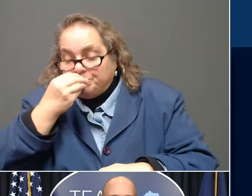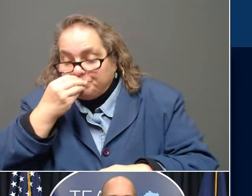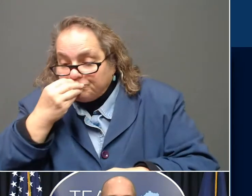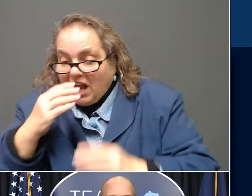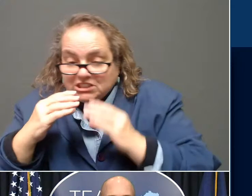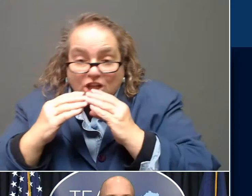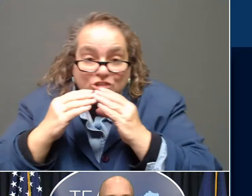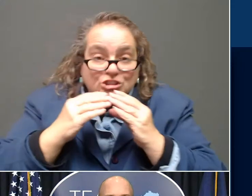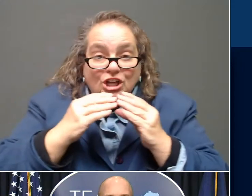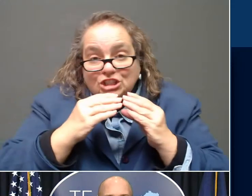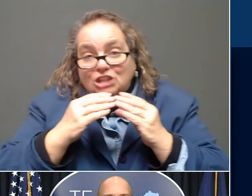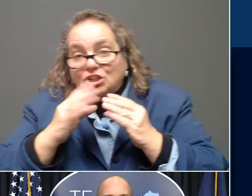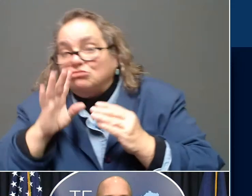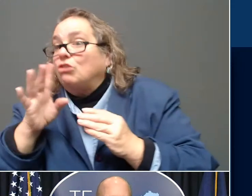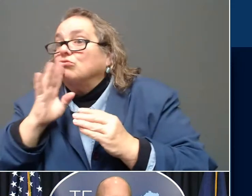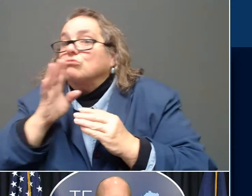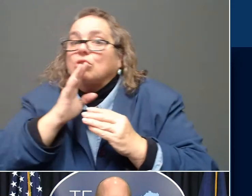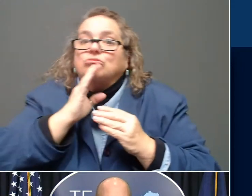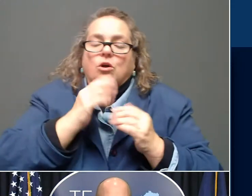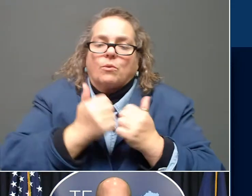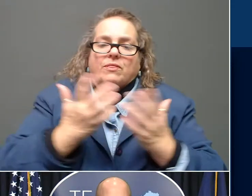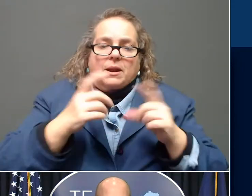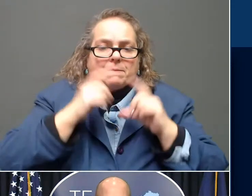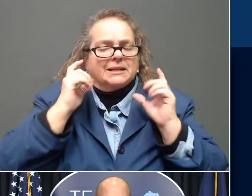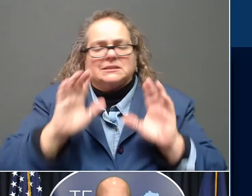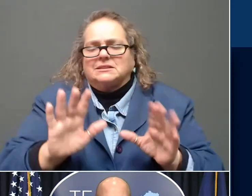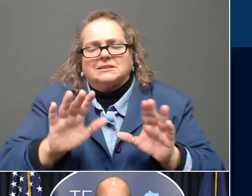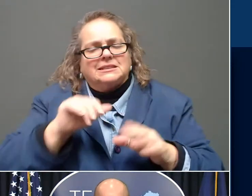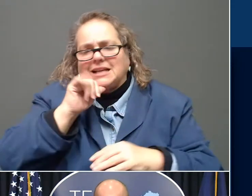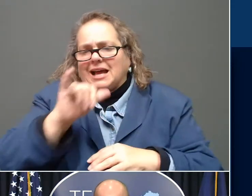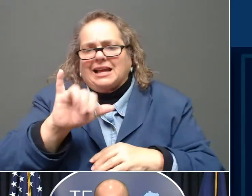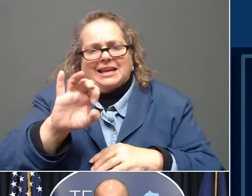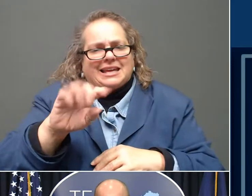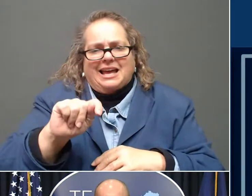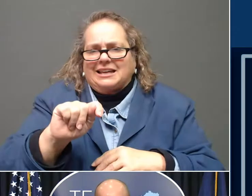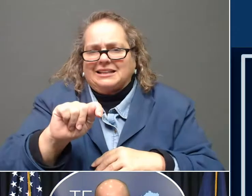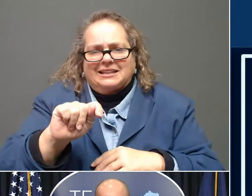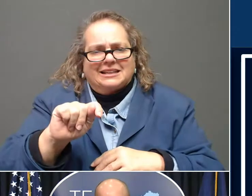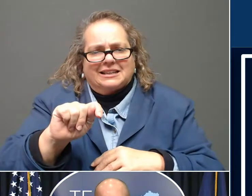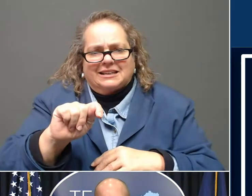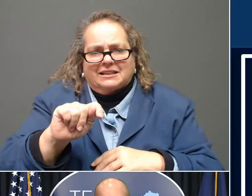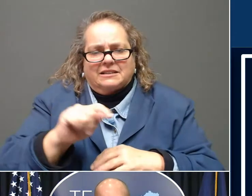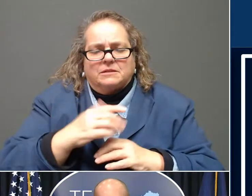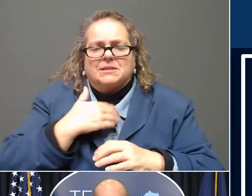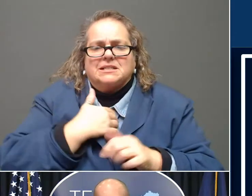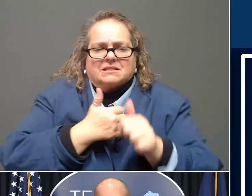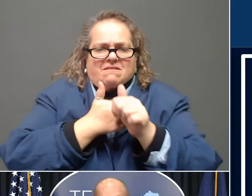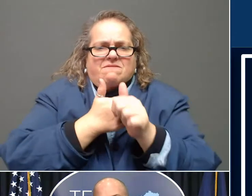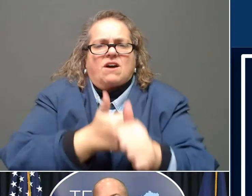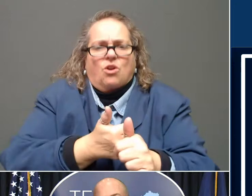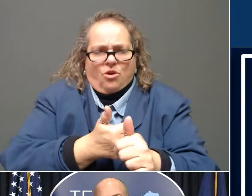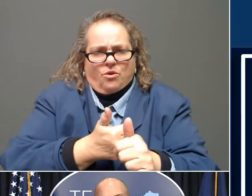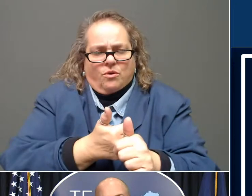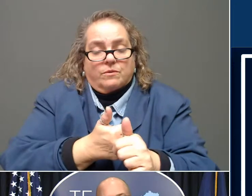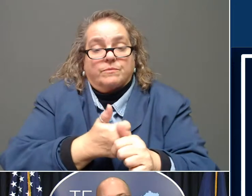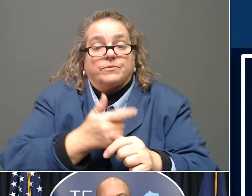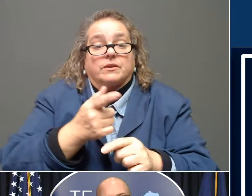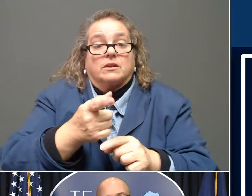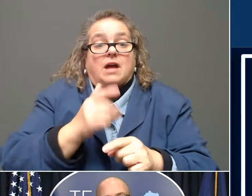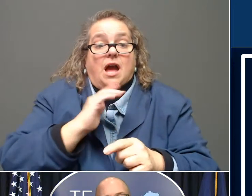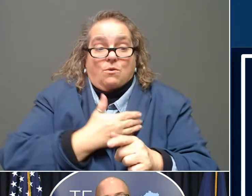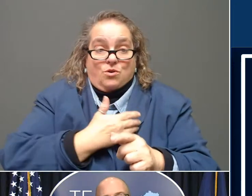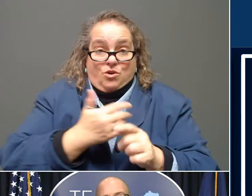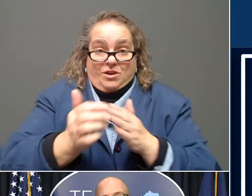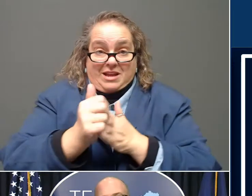us that we could have our 4th week in a row that's a decline. Let's keep it that way. Let's not supercharge it with Super Bowl parties. So enjoy the